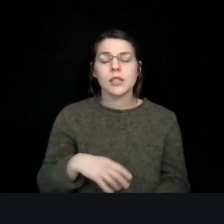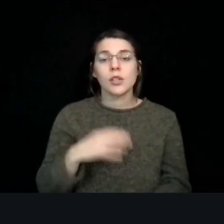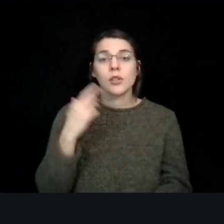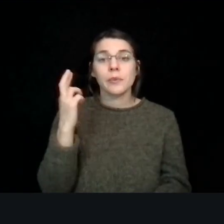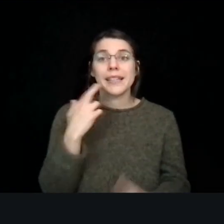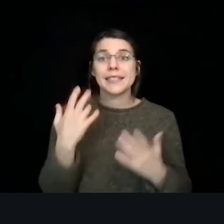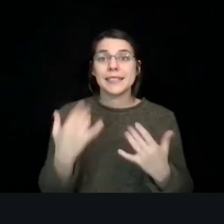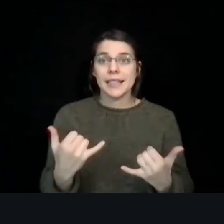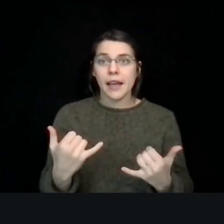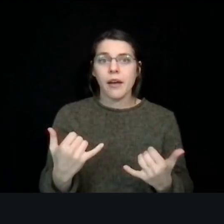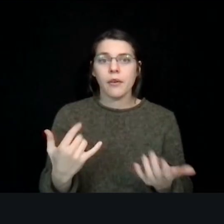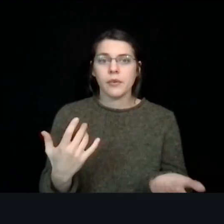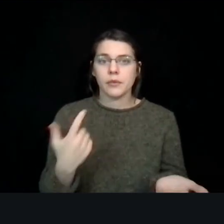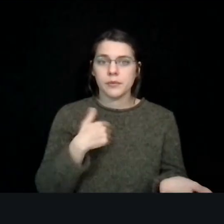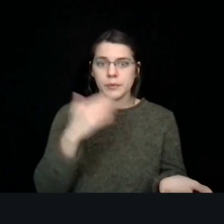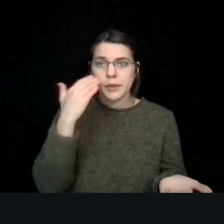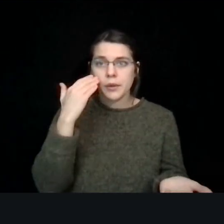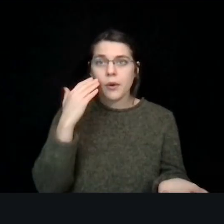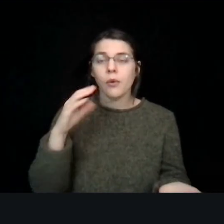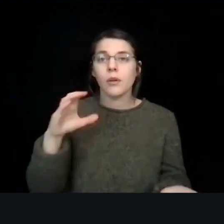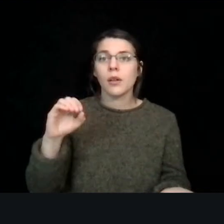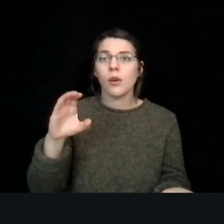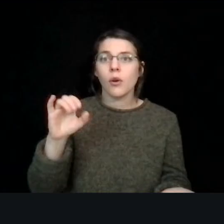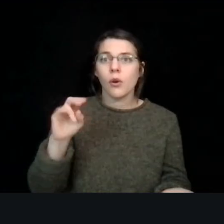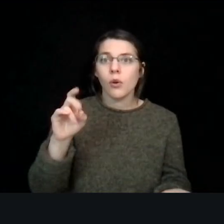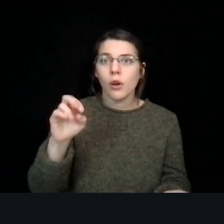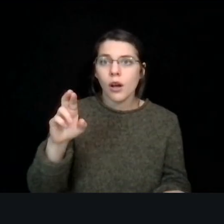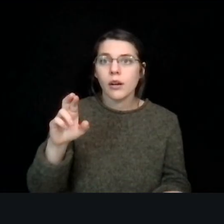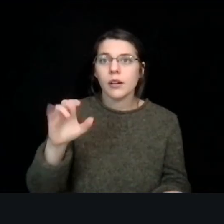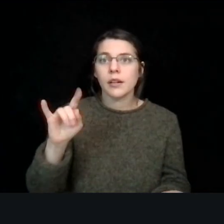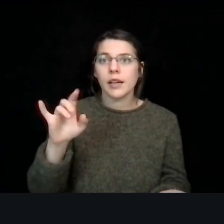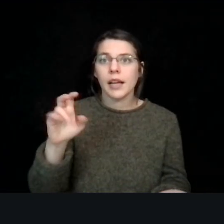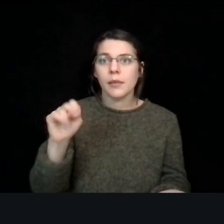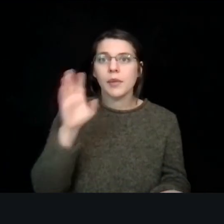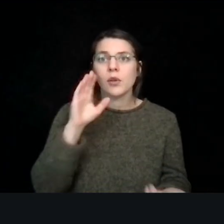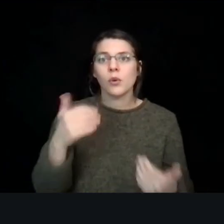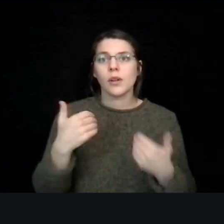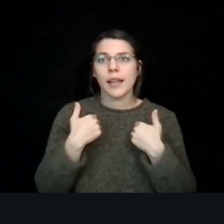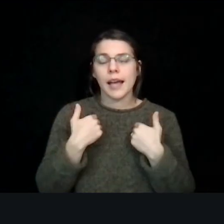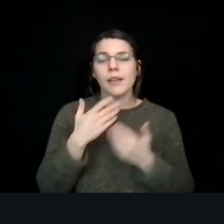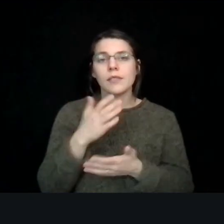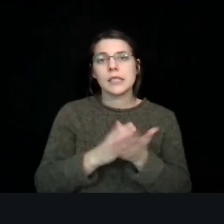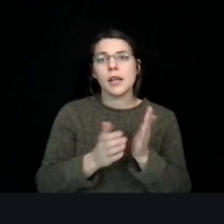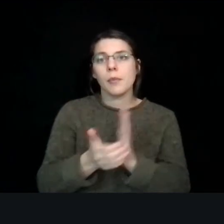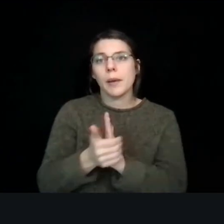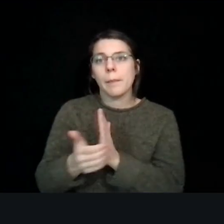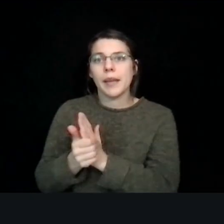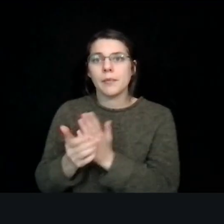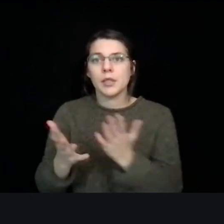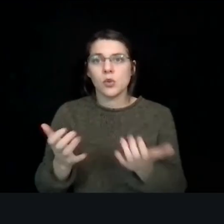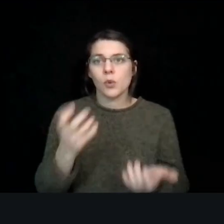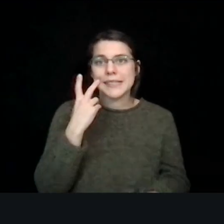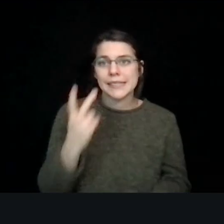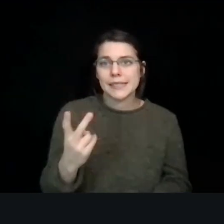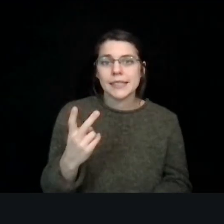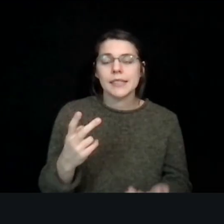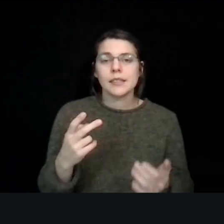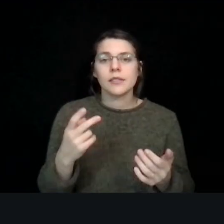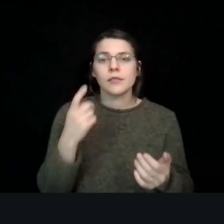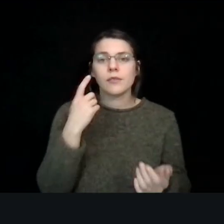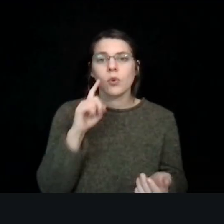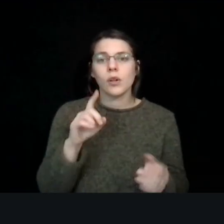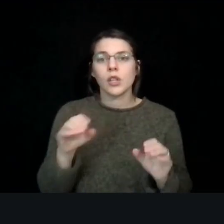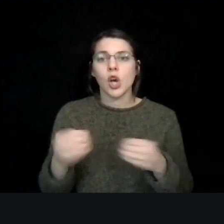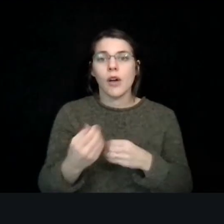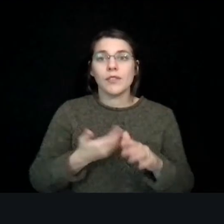we know, incoming O'Connor administration will have amendments that they're going to want to see in order to have the office structured in the way that they would